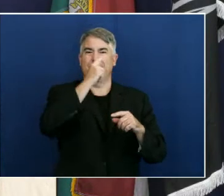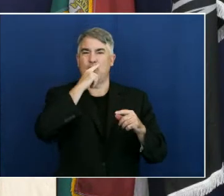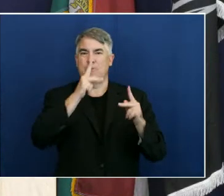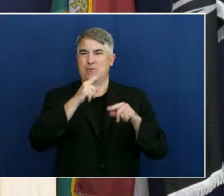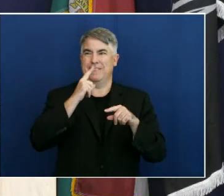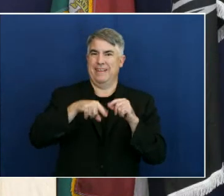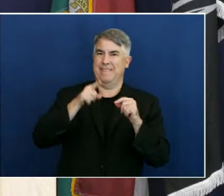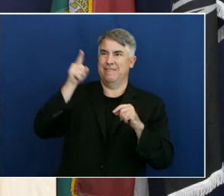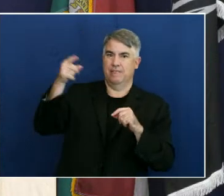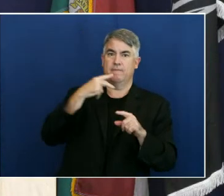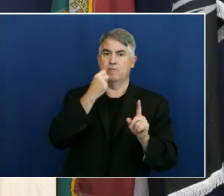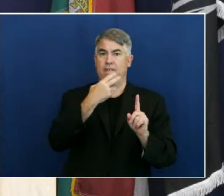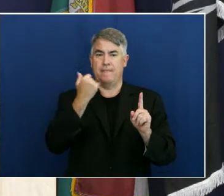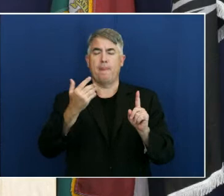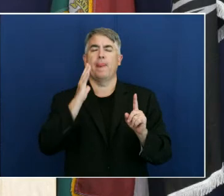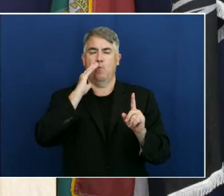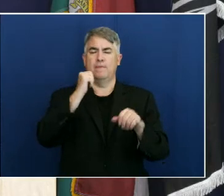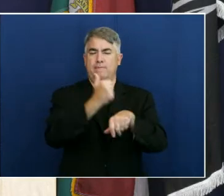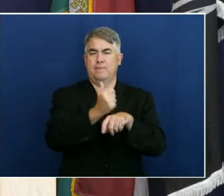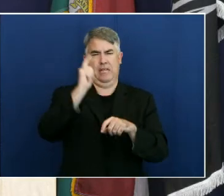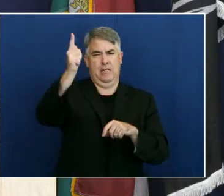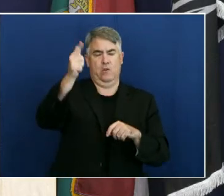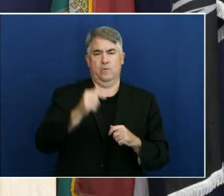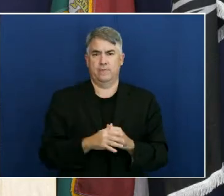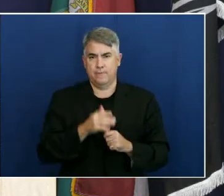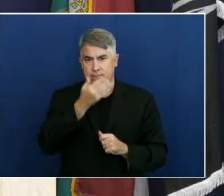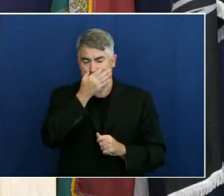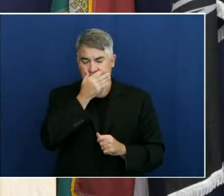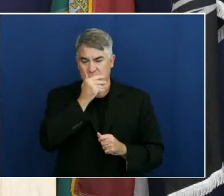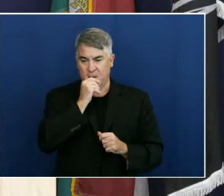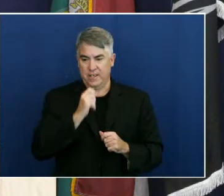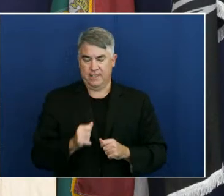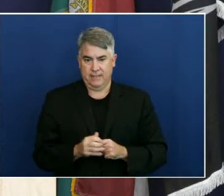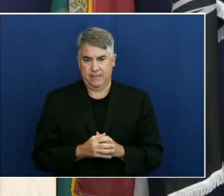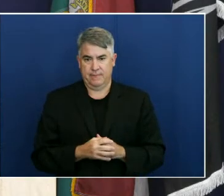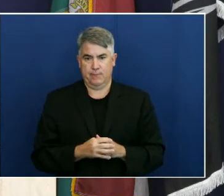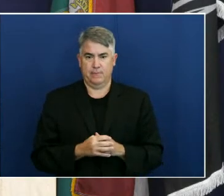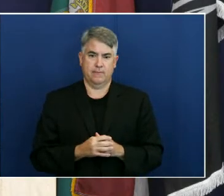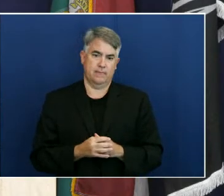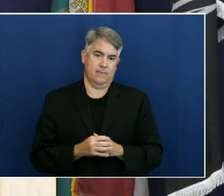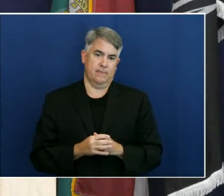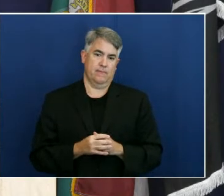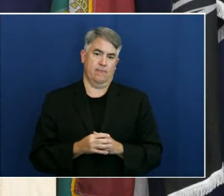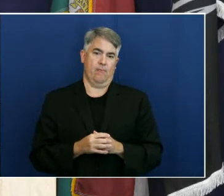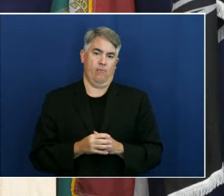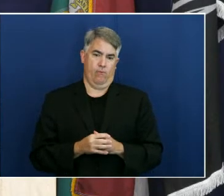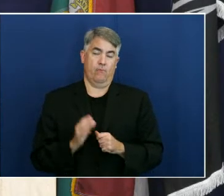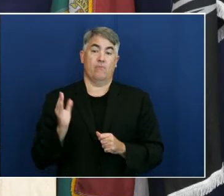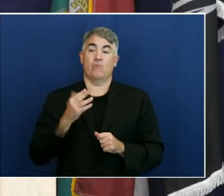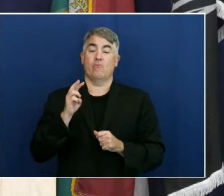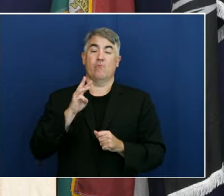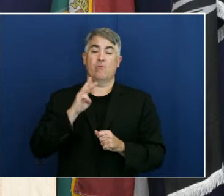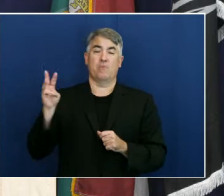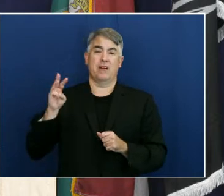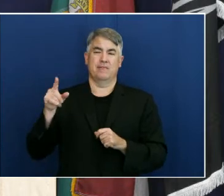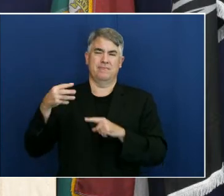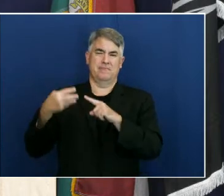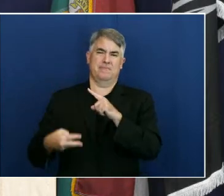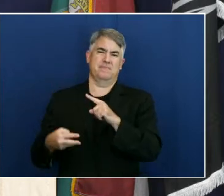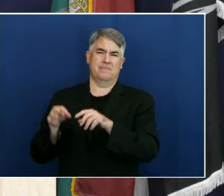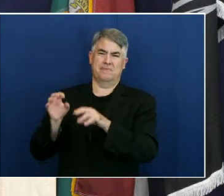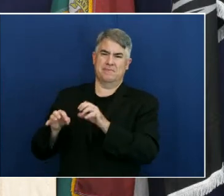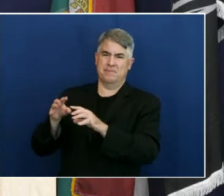drop-in locations that are there. We will have a Q&A, which will be updated on our website as soon as the official guidance is